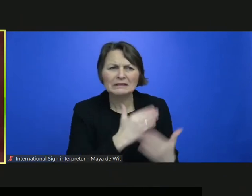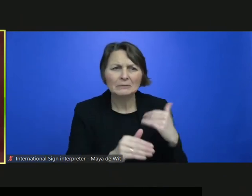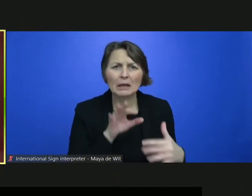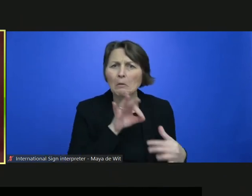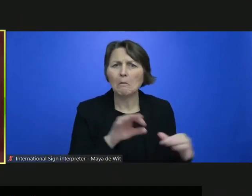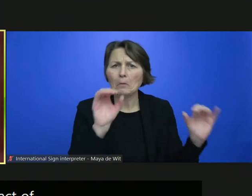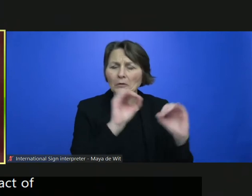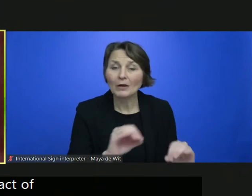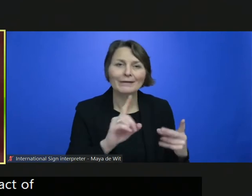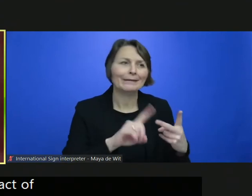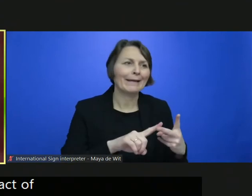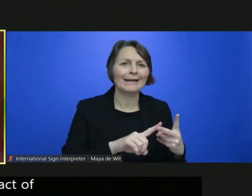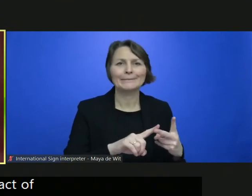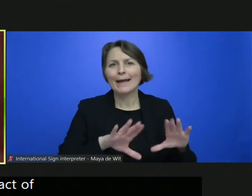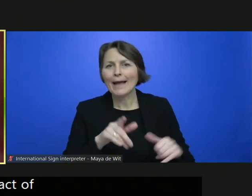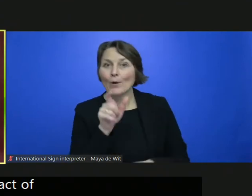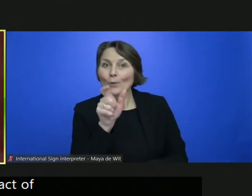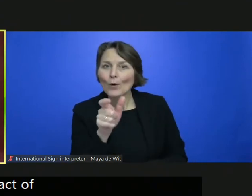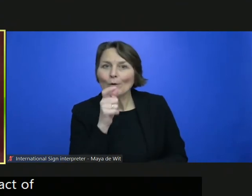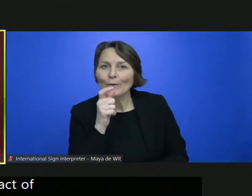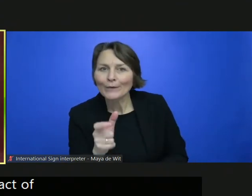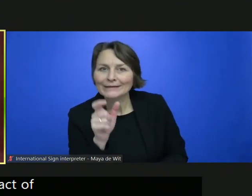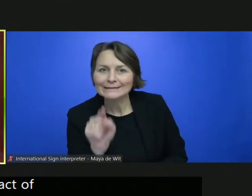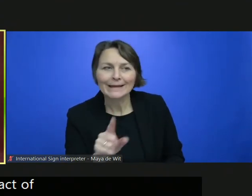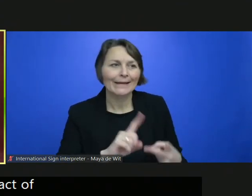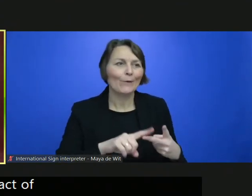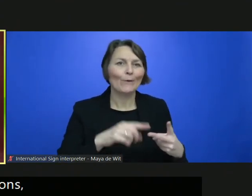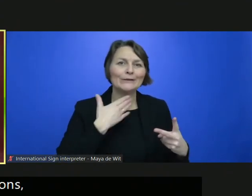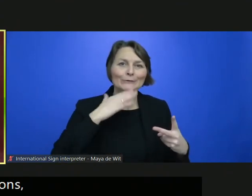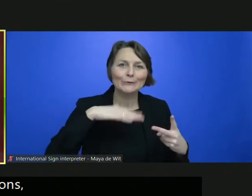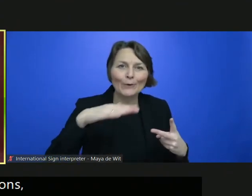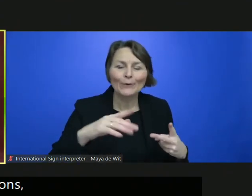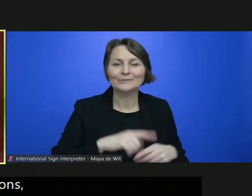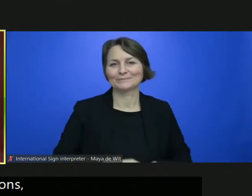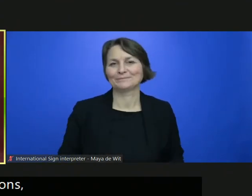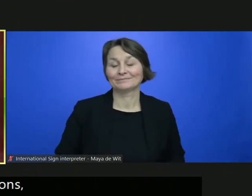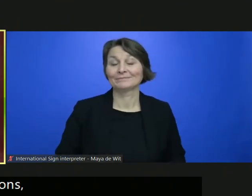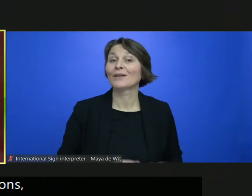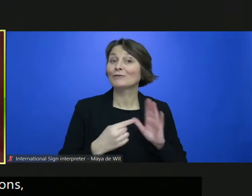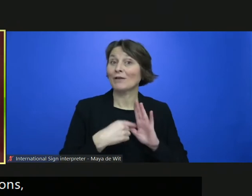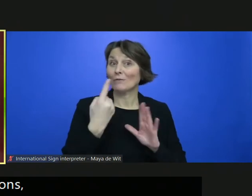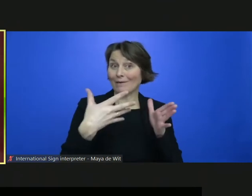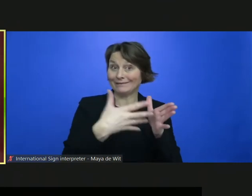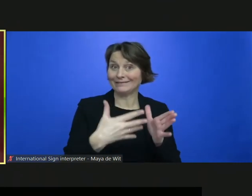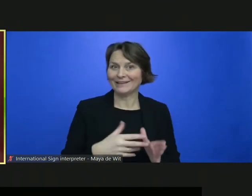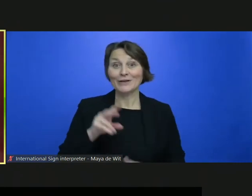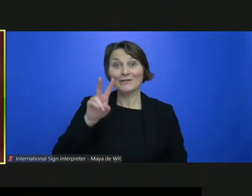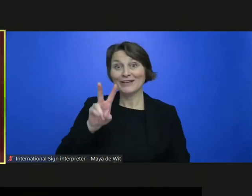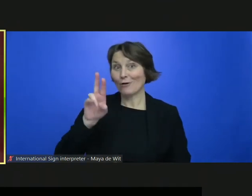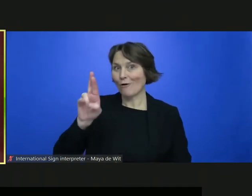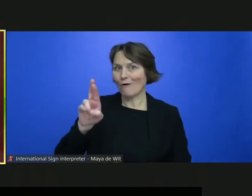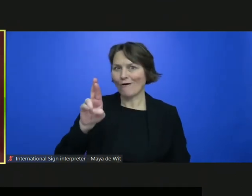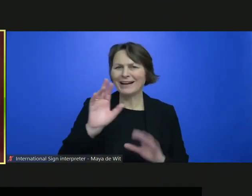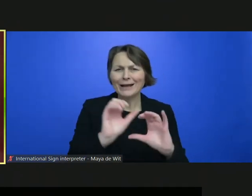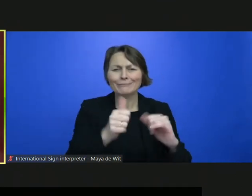etc. There's a virtual reality test, for example, where you are dropped into an ancient Egyptian tomb to test